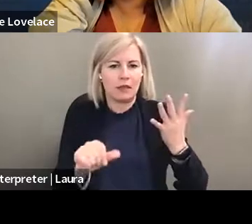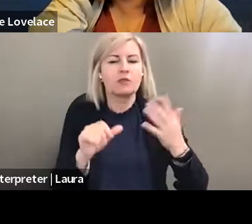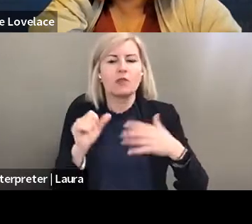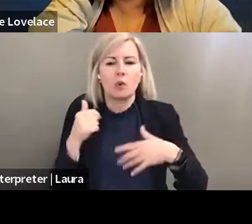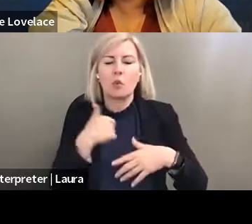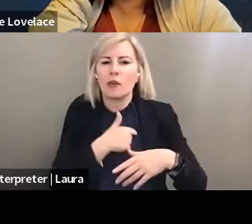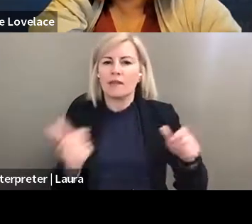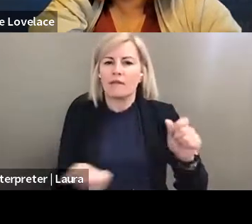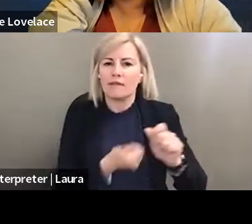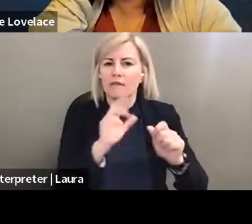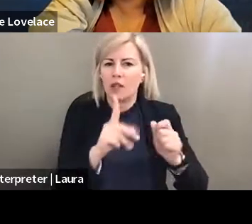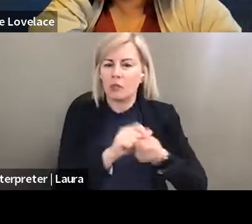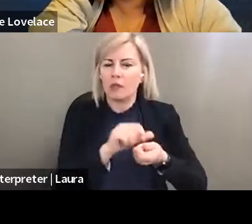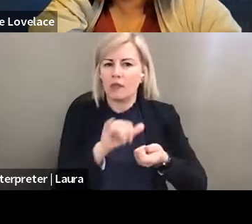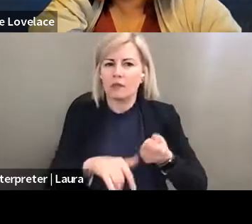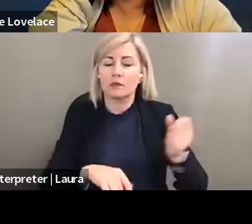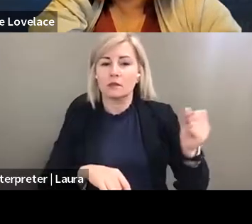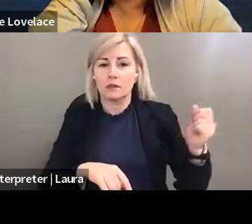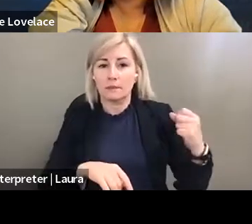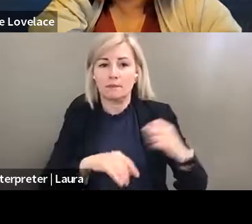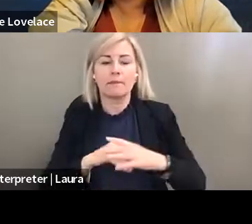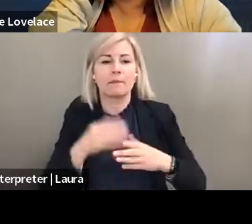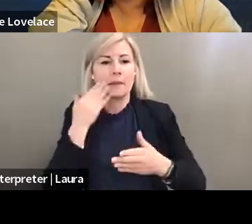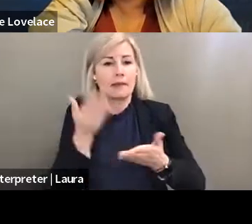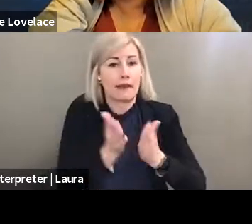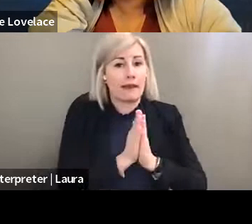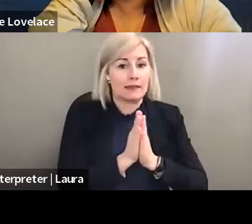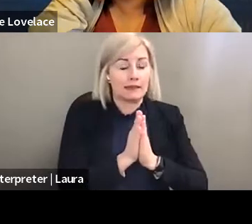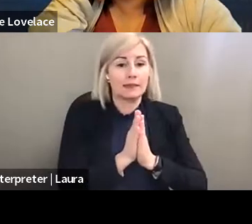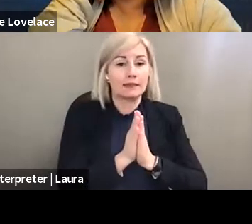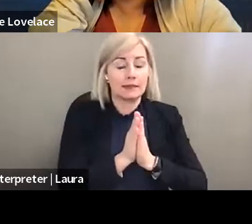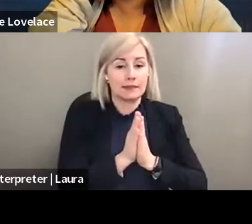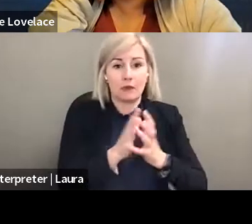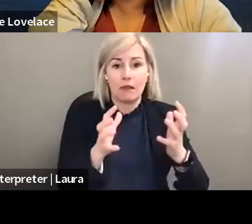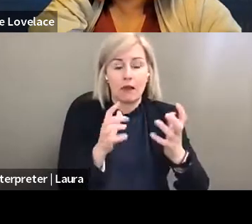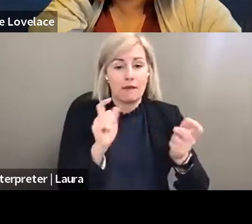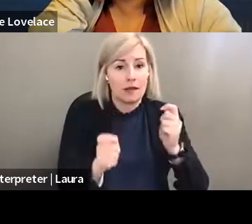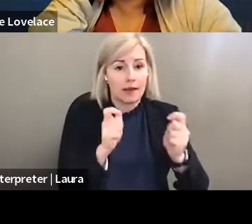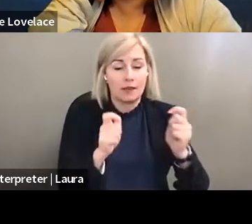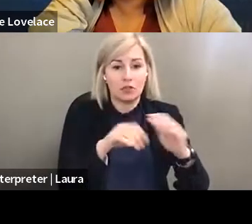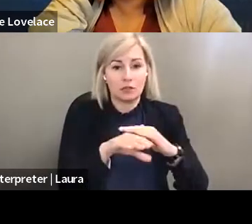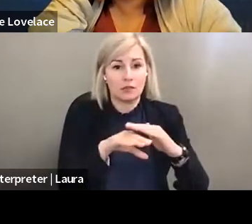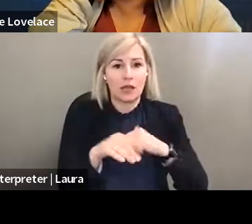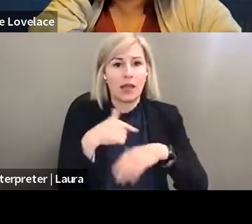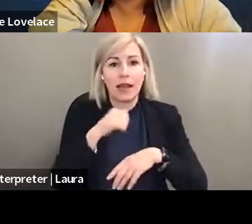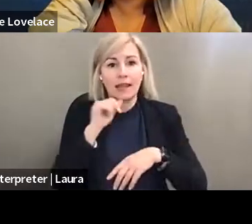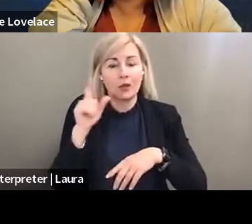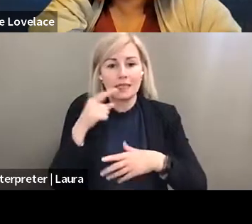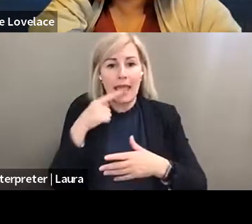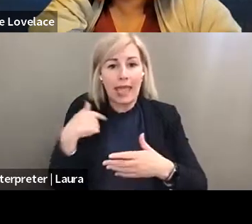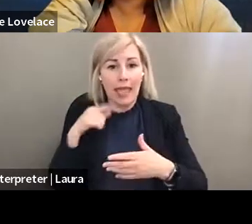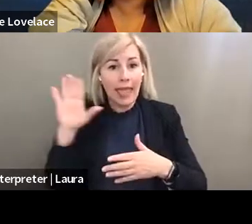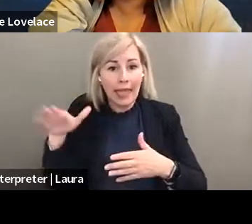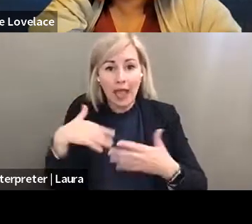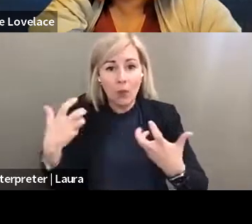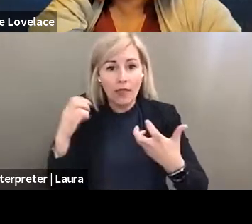can follow up on. Yep, because I've asked for a bunch of accommodations, and I don't just say, hey, I want this. I go around and